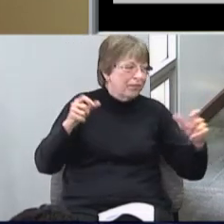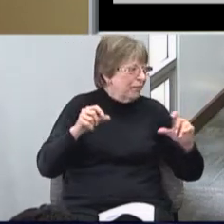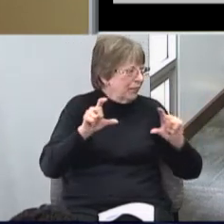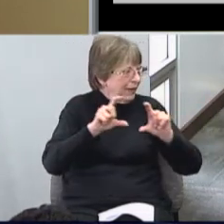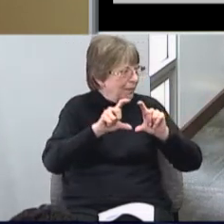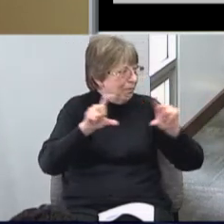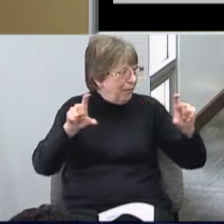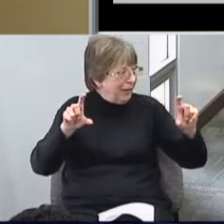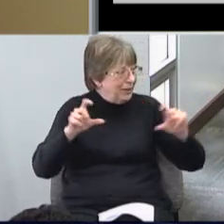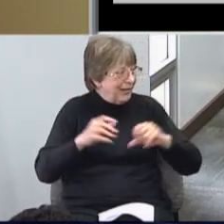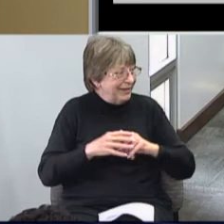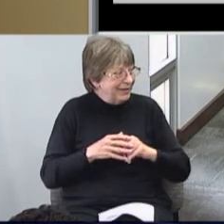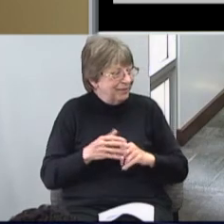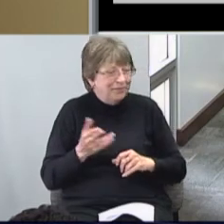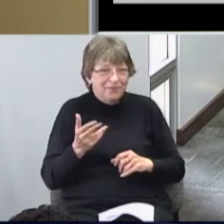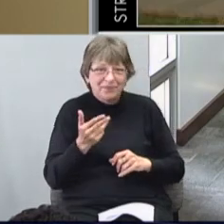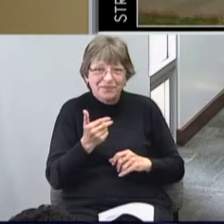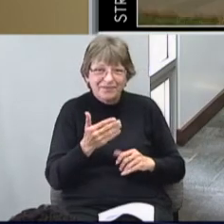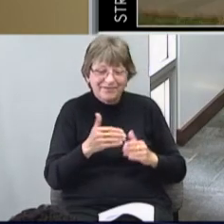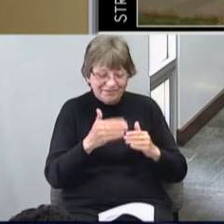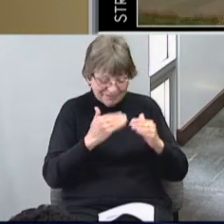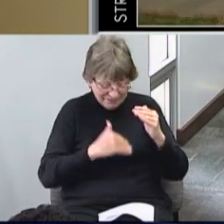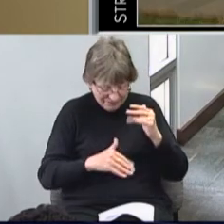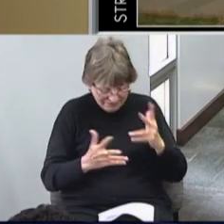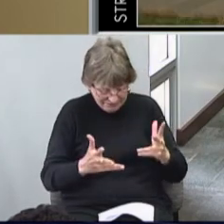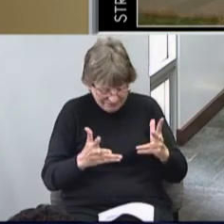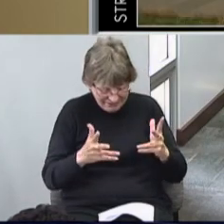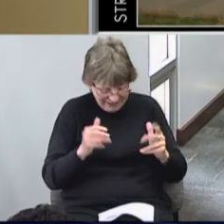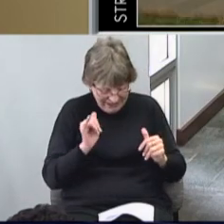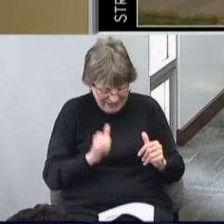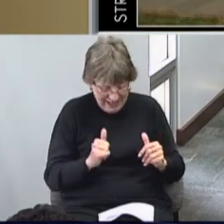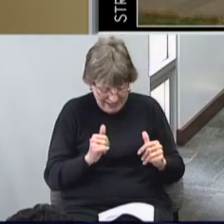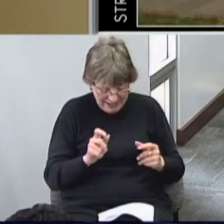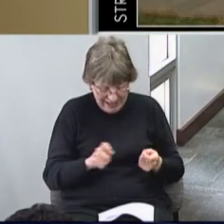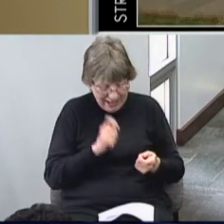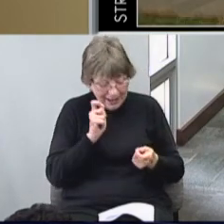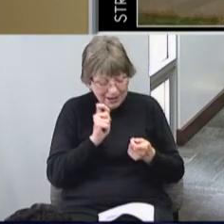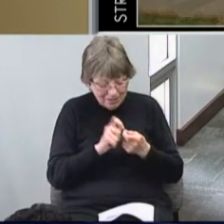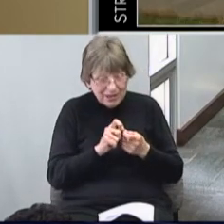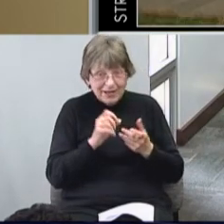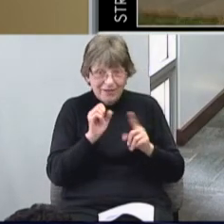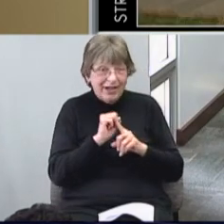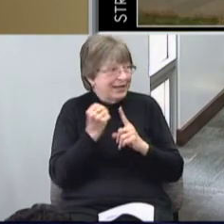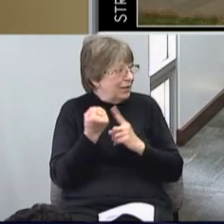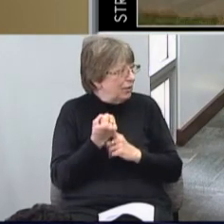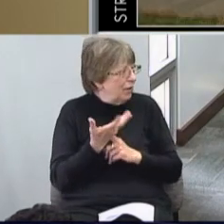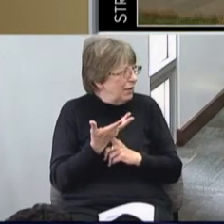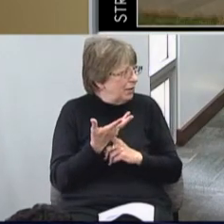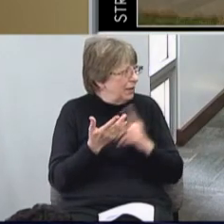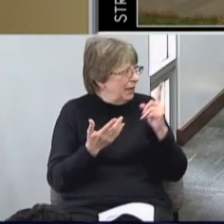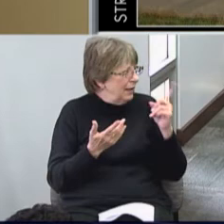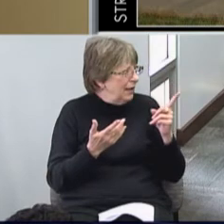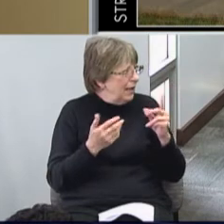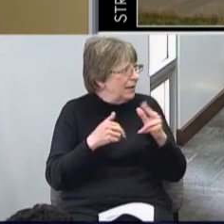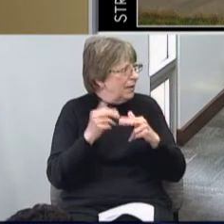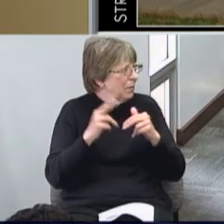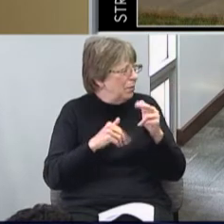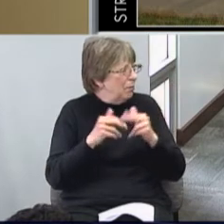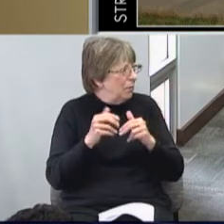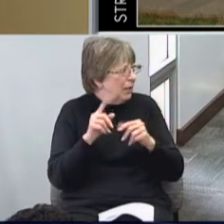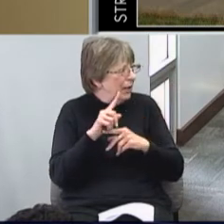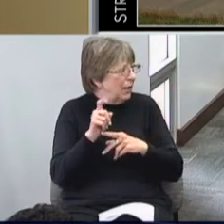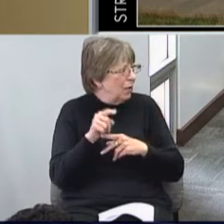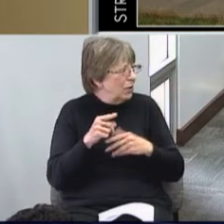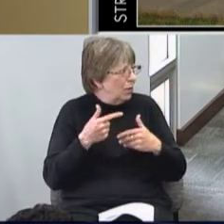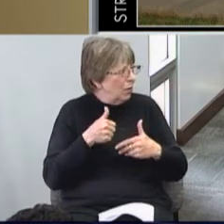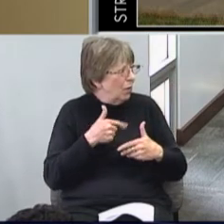aside there. So let's go on to this particular case. This is the property in question where we